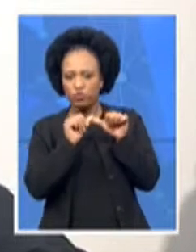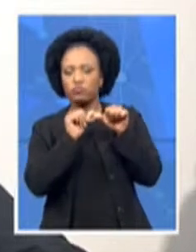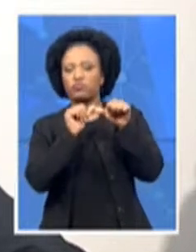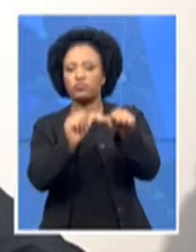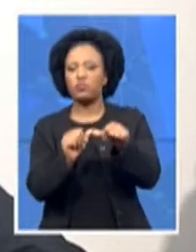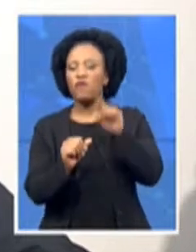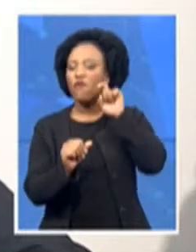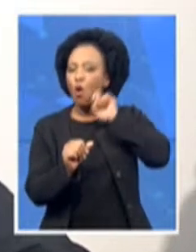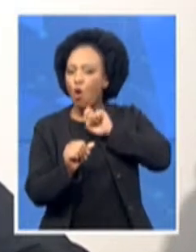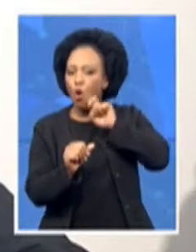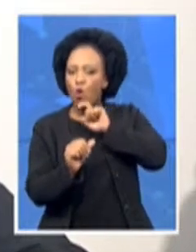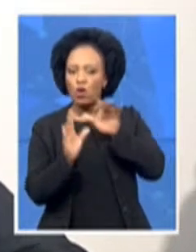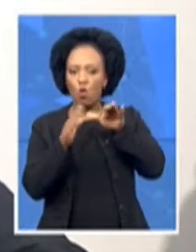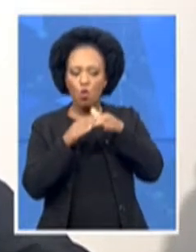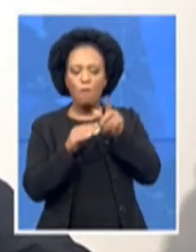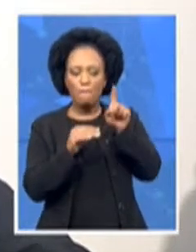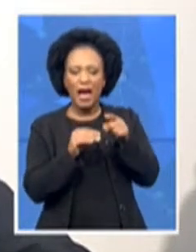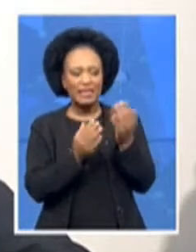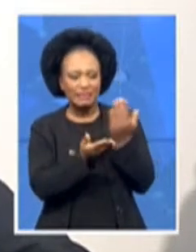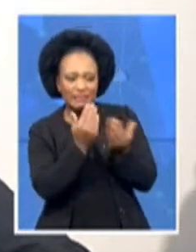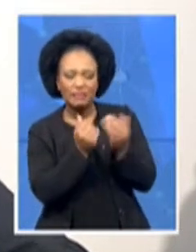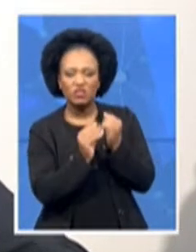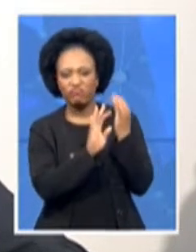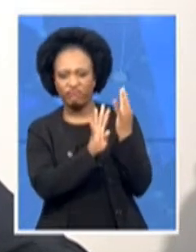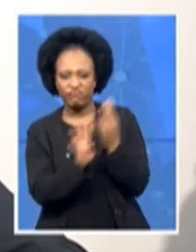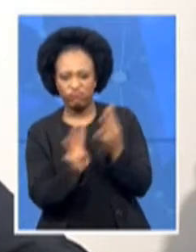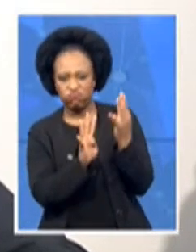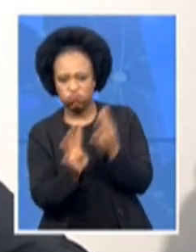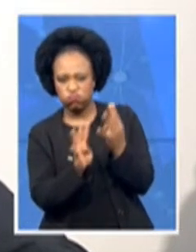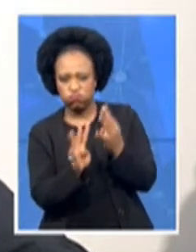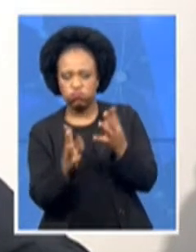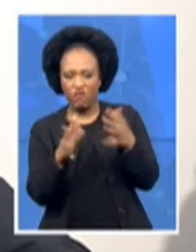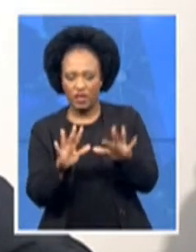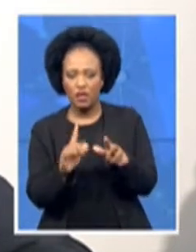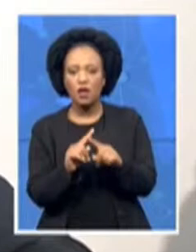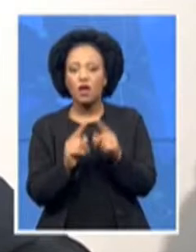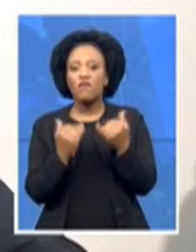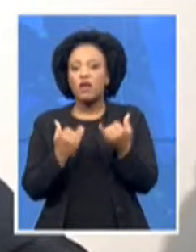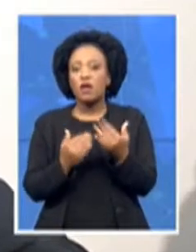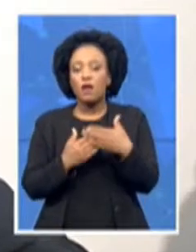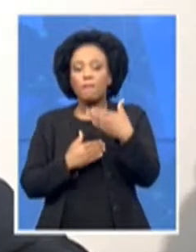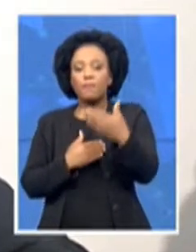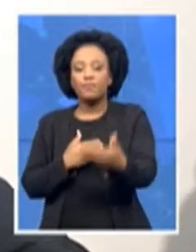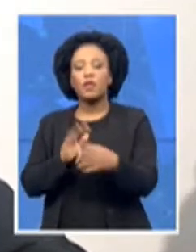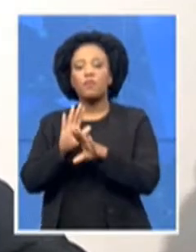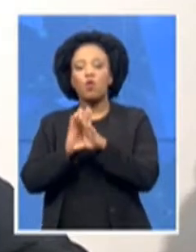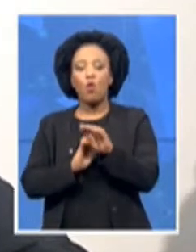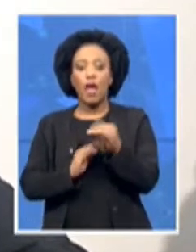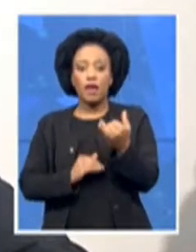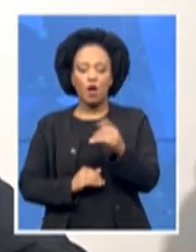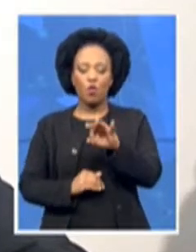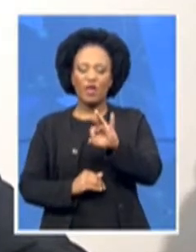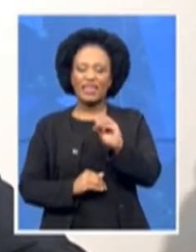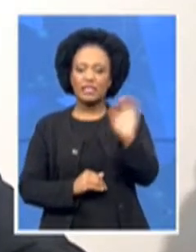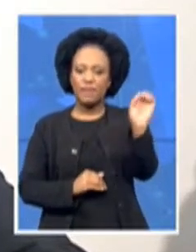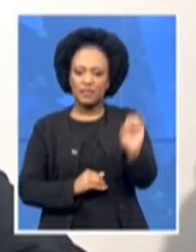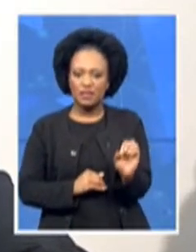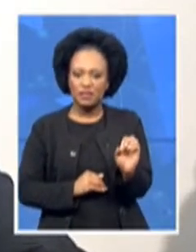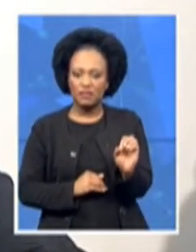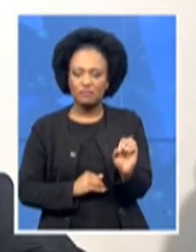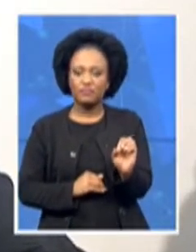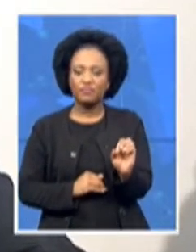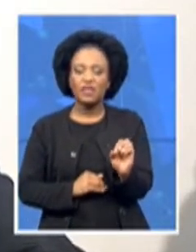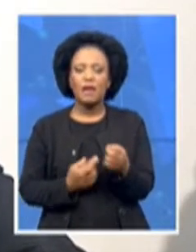Once we have made good progress, we are now approaching 30%. I'm hoping that at least by end of